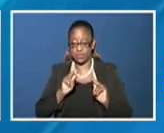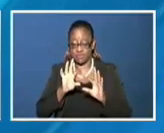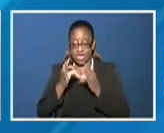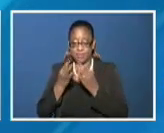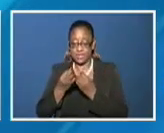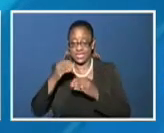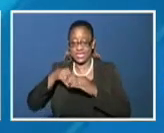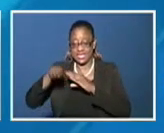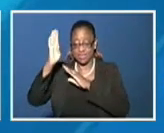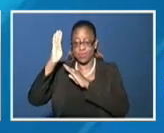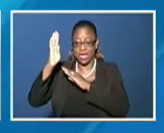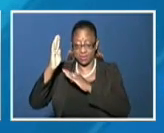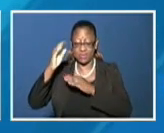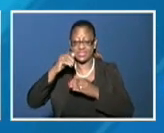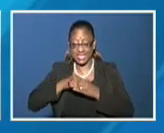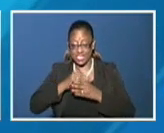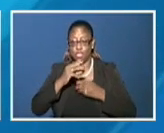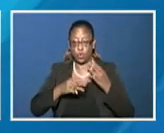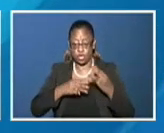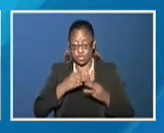in the Bahamas or in the world.